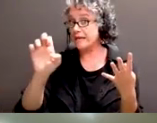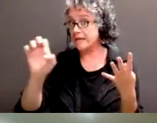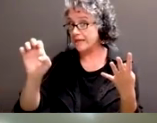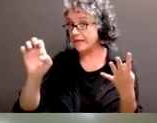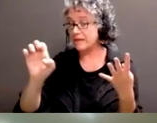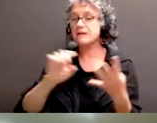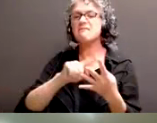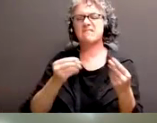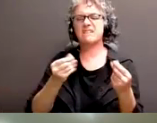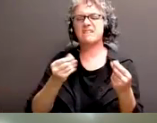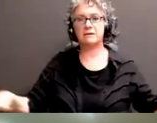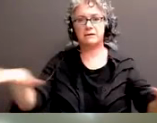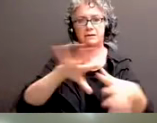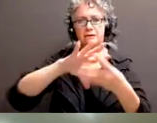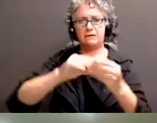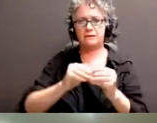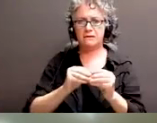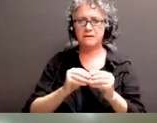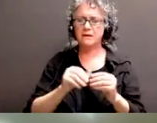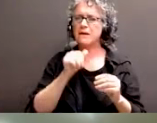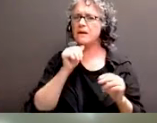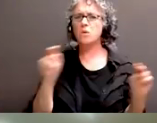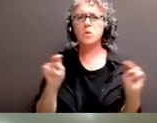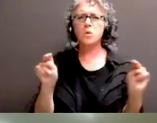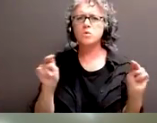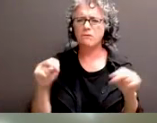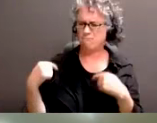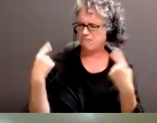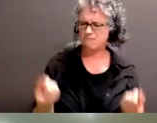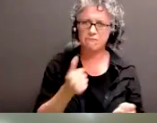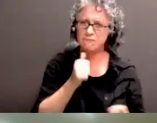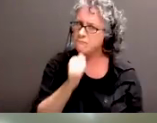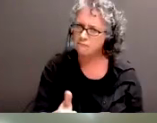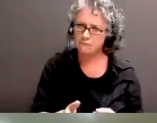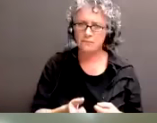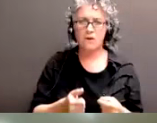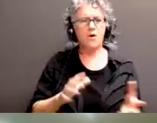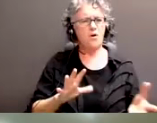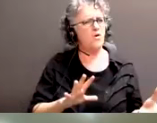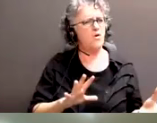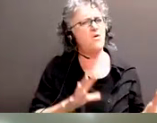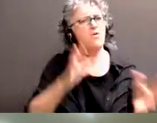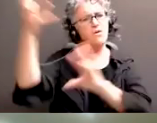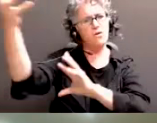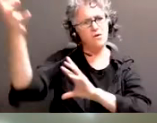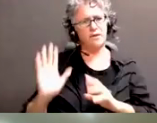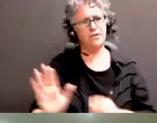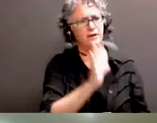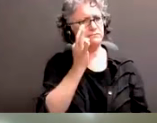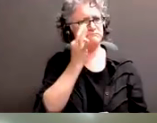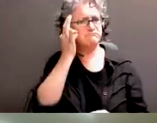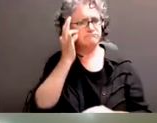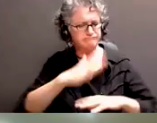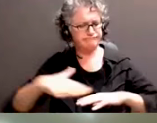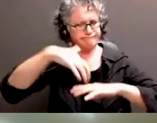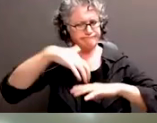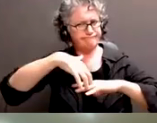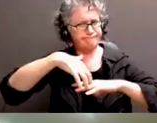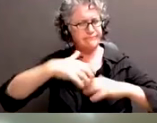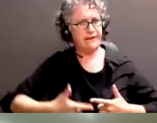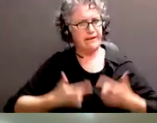and continues to have devastating impacts on many aspects of life for Indigenous peoples. Many of our